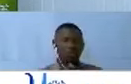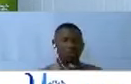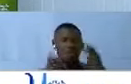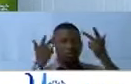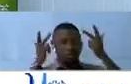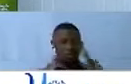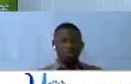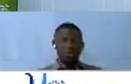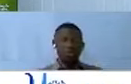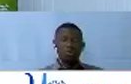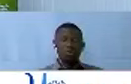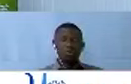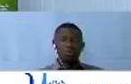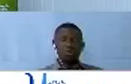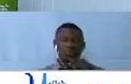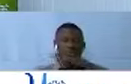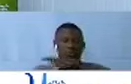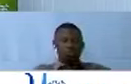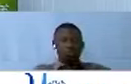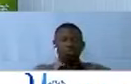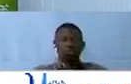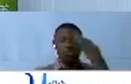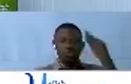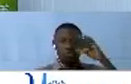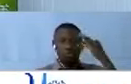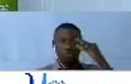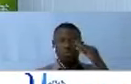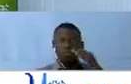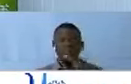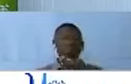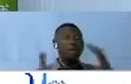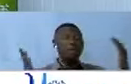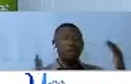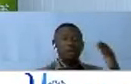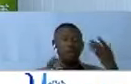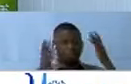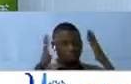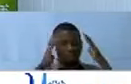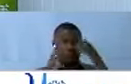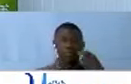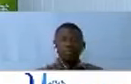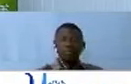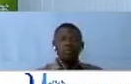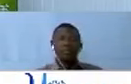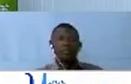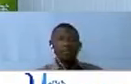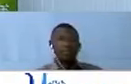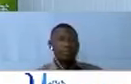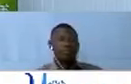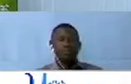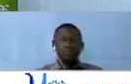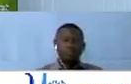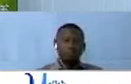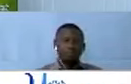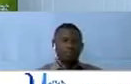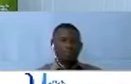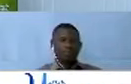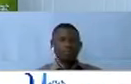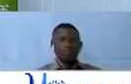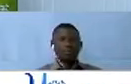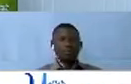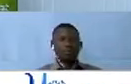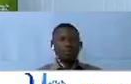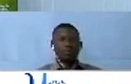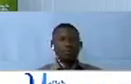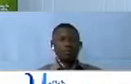banku tema lua karambumbato. Study major case management. Kata karang puru yin kuba lumeni kata kuba keri